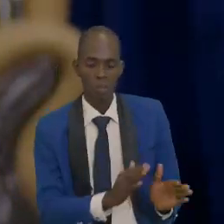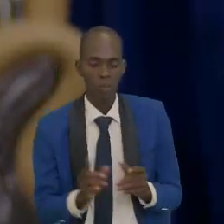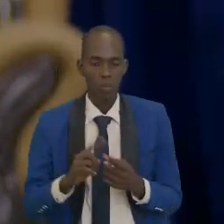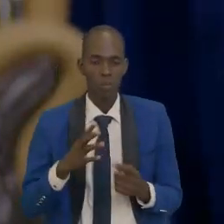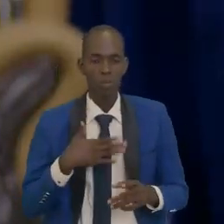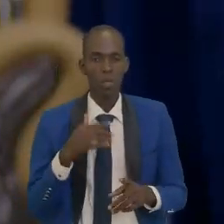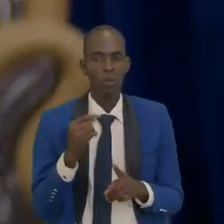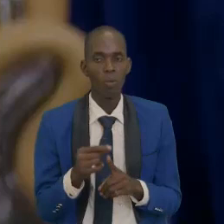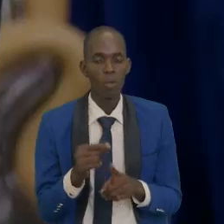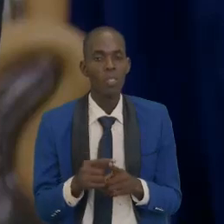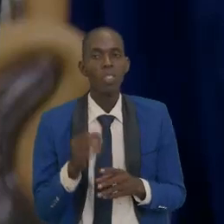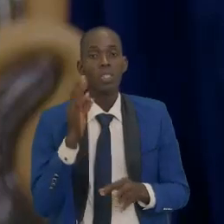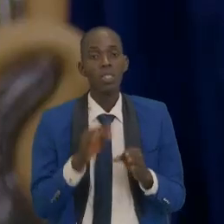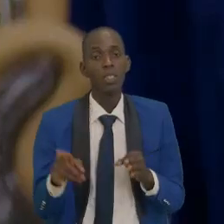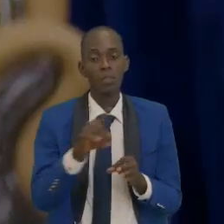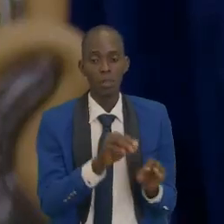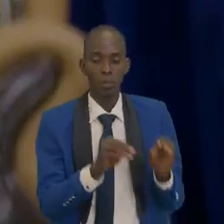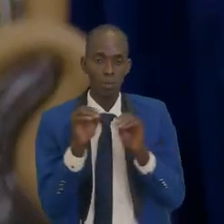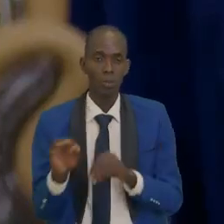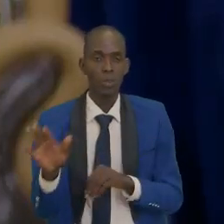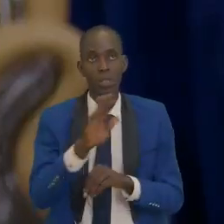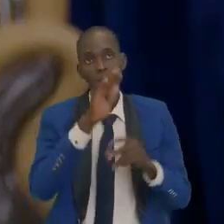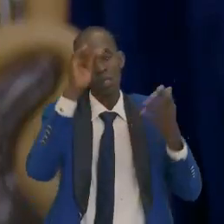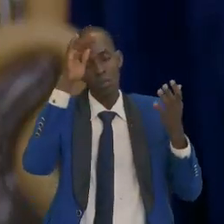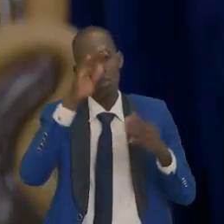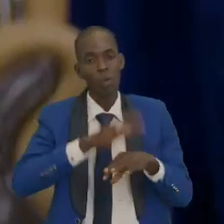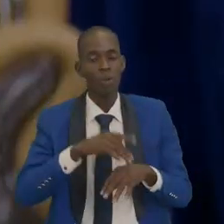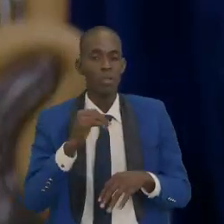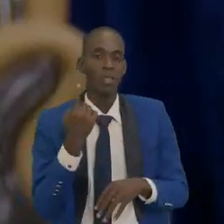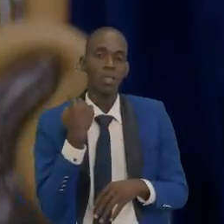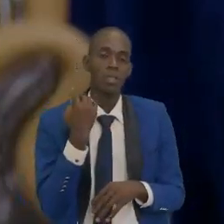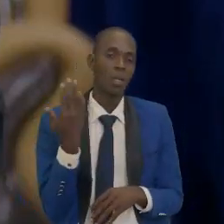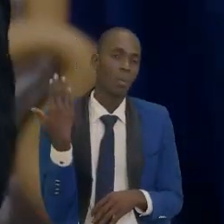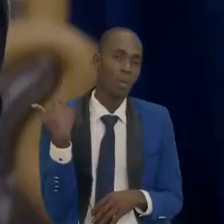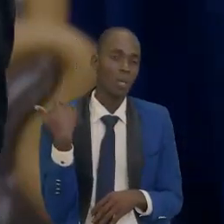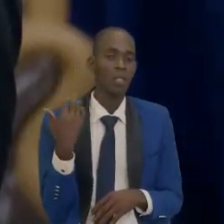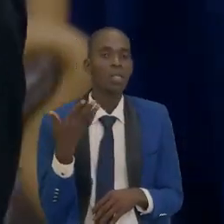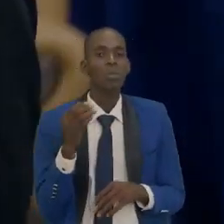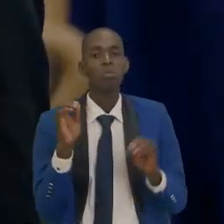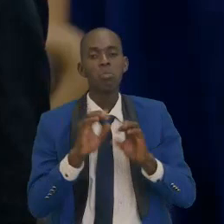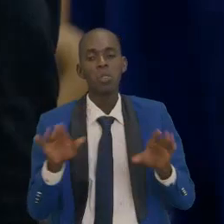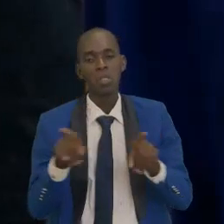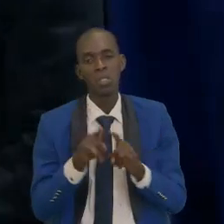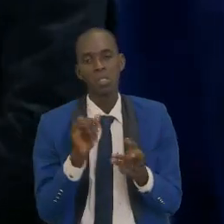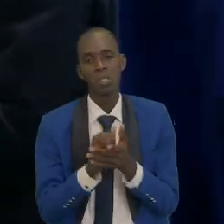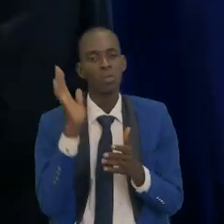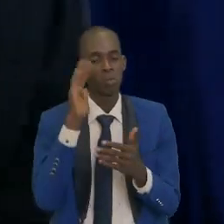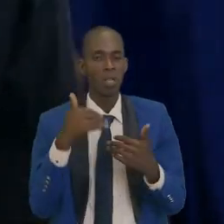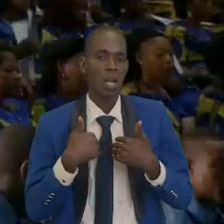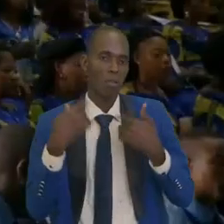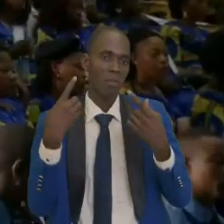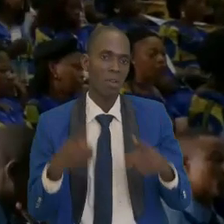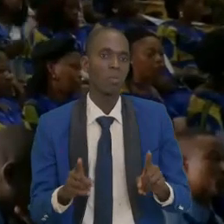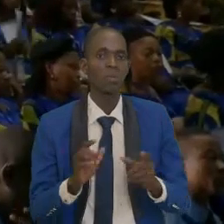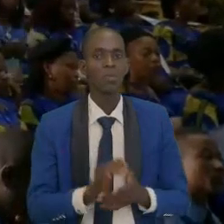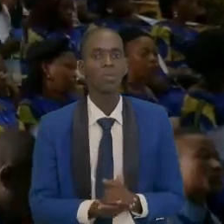it debates the expectation on the recent past nothing like that would have happened ready